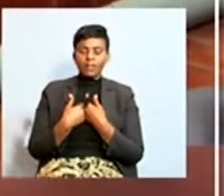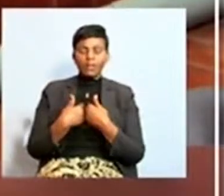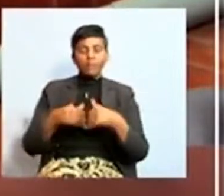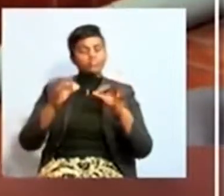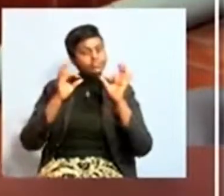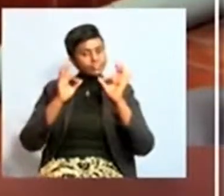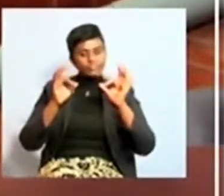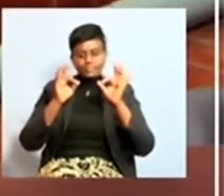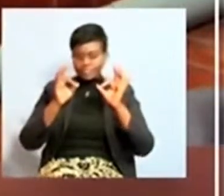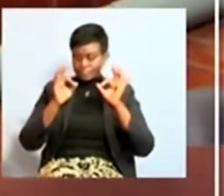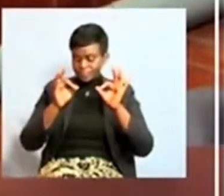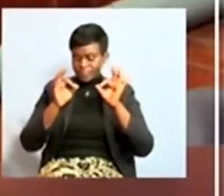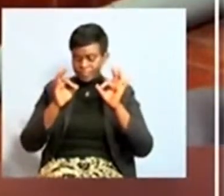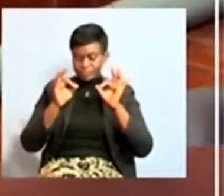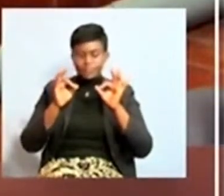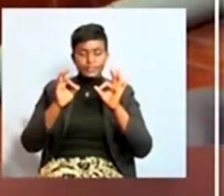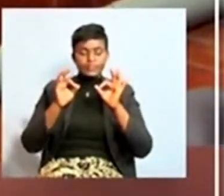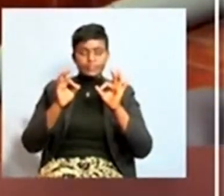diligently